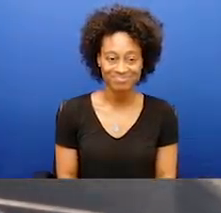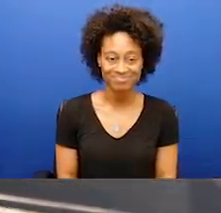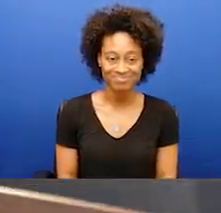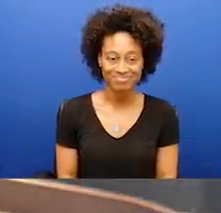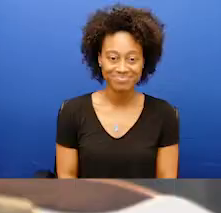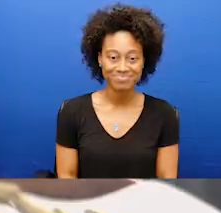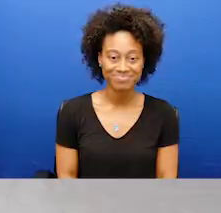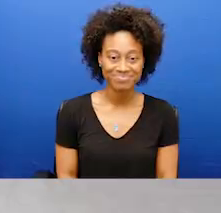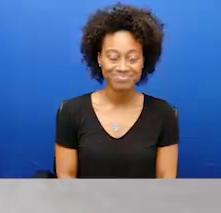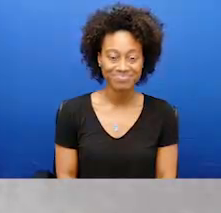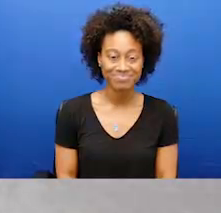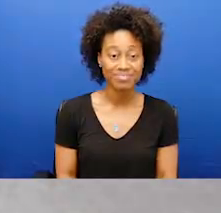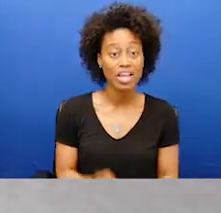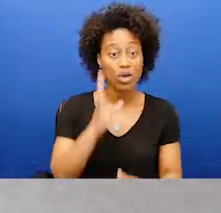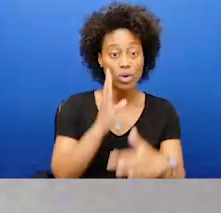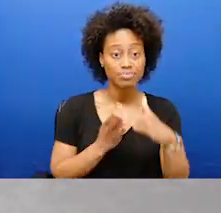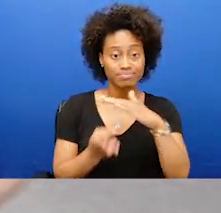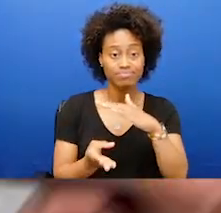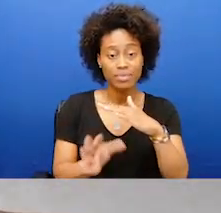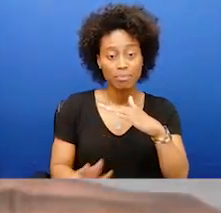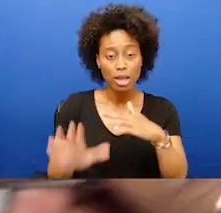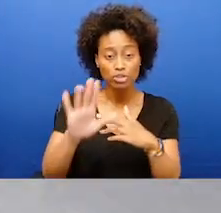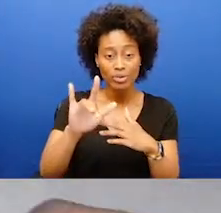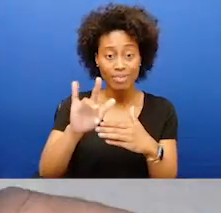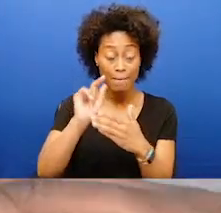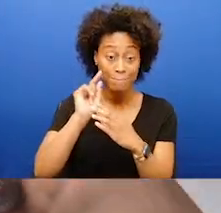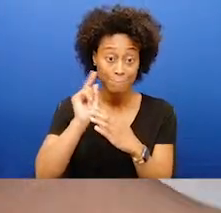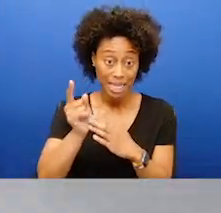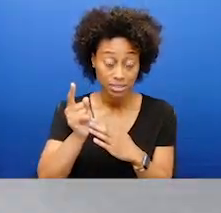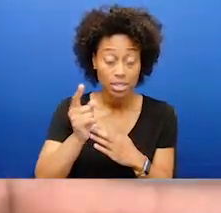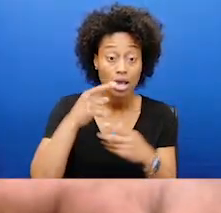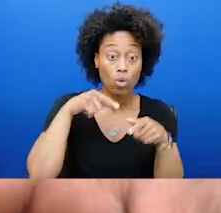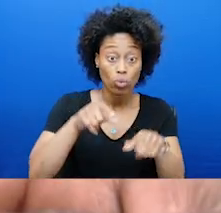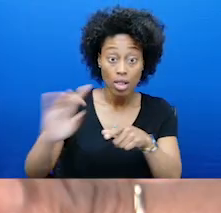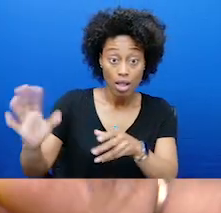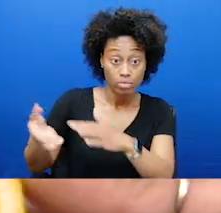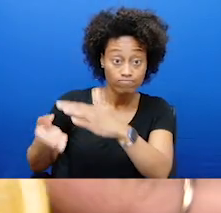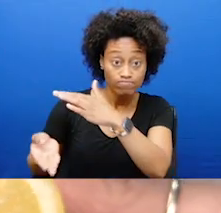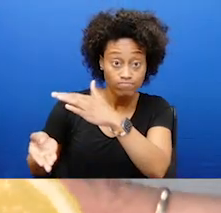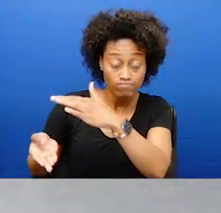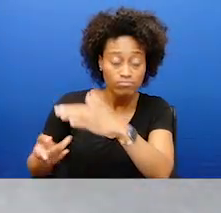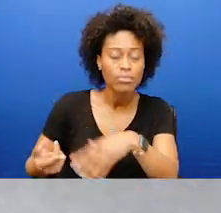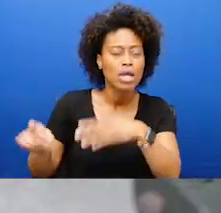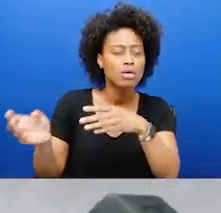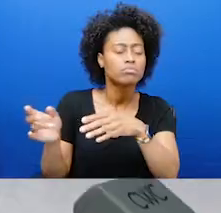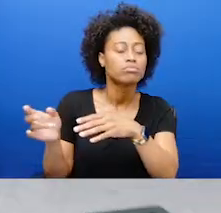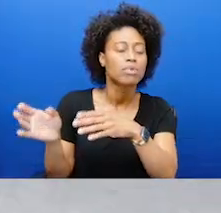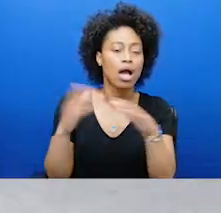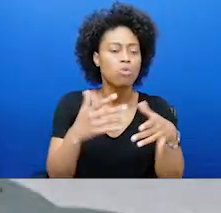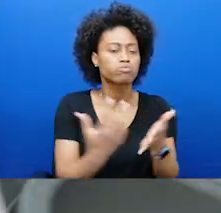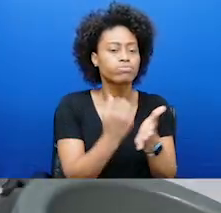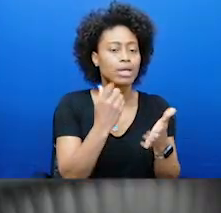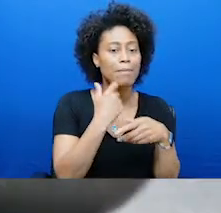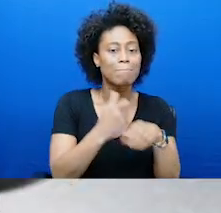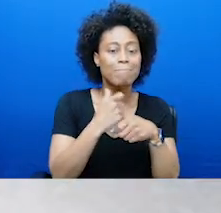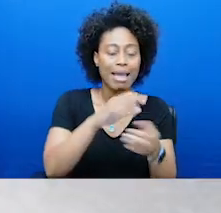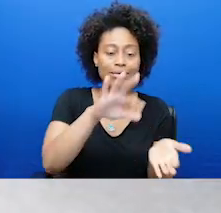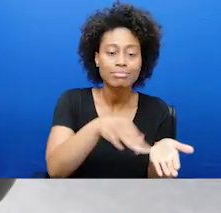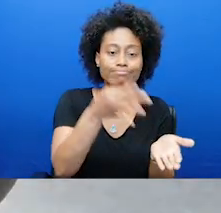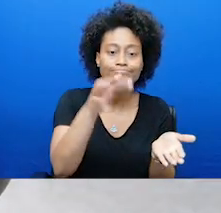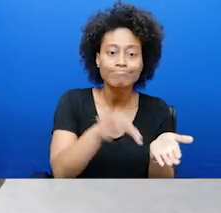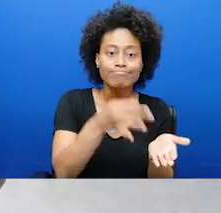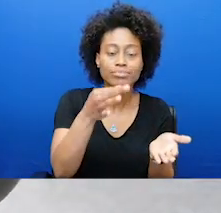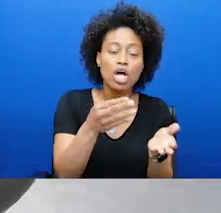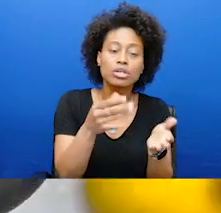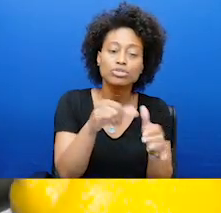And these are going to bake for about 25 minutes. While that's baking, I wanted to make a dipping sauce, so I have